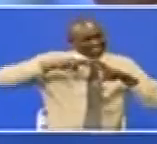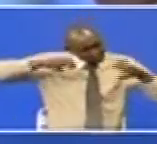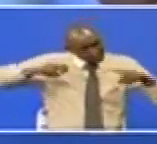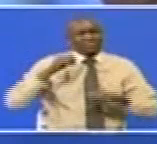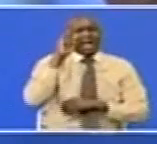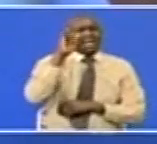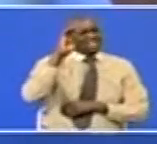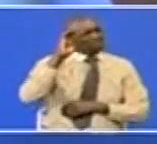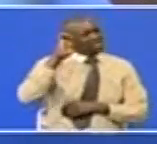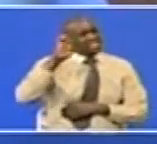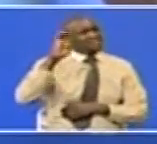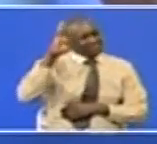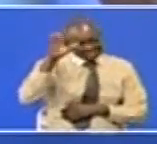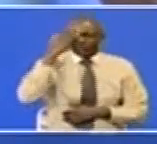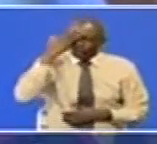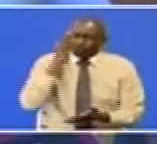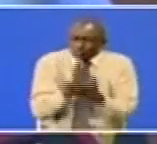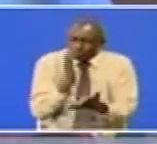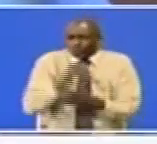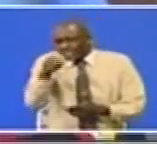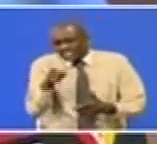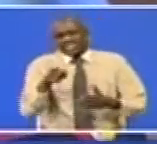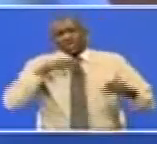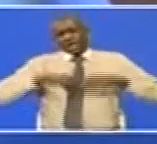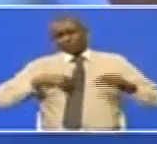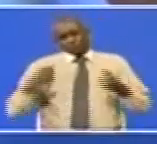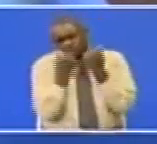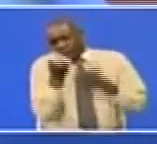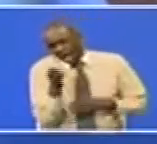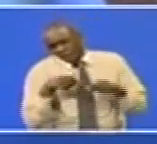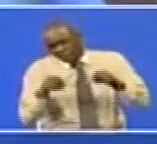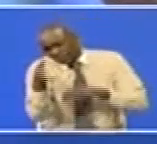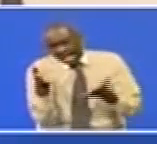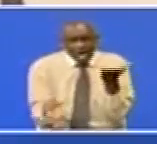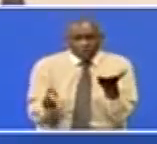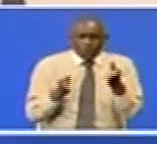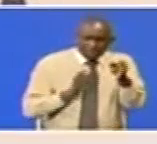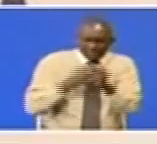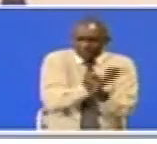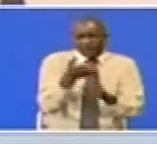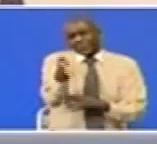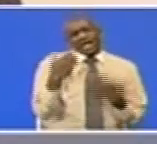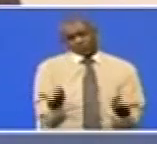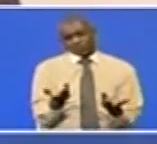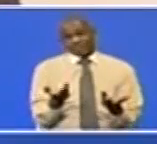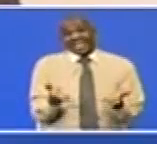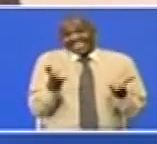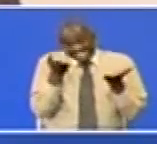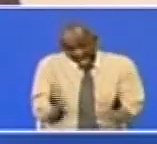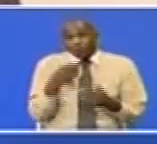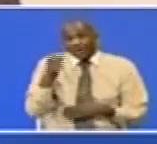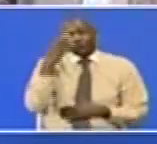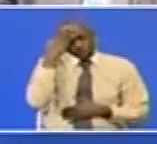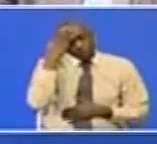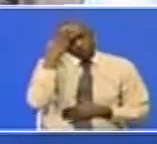IEBC system to establish how deep this scam runs and who is responsible for it. The opposition is now demanding a complete disclosure